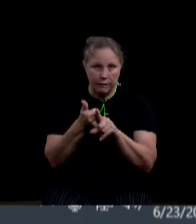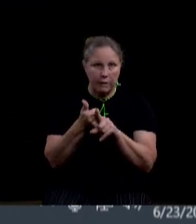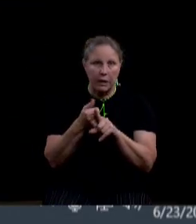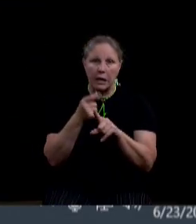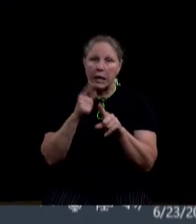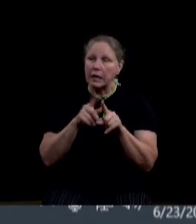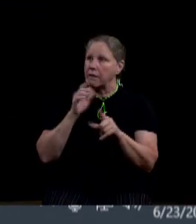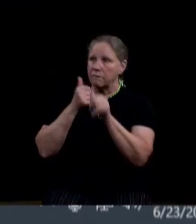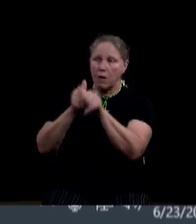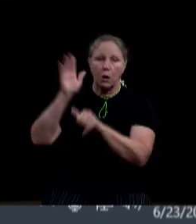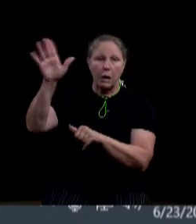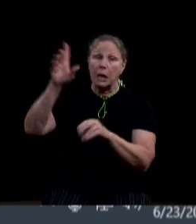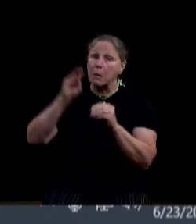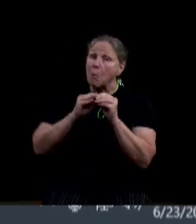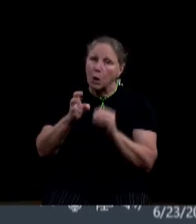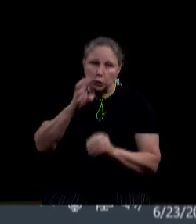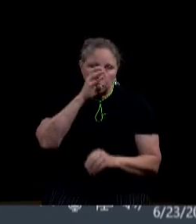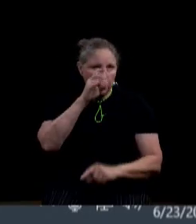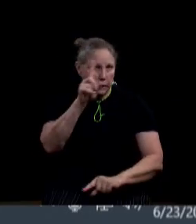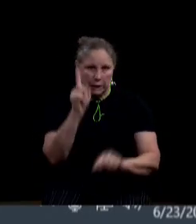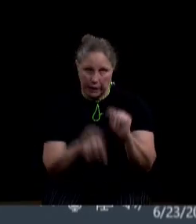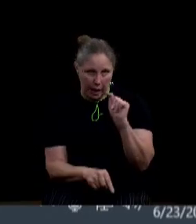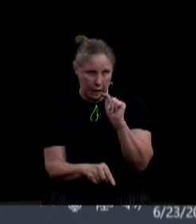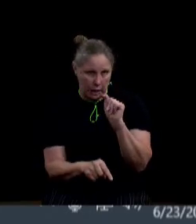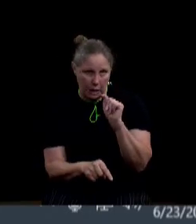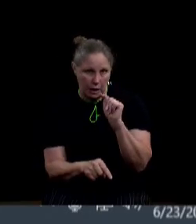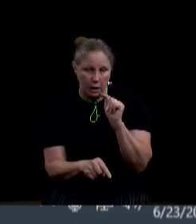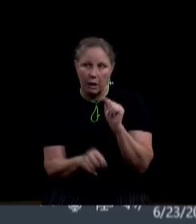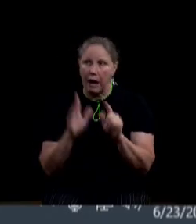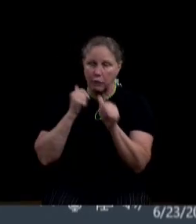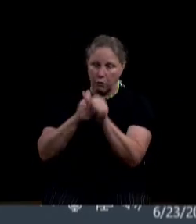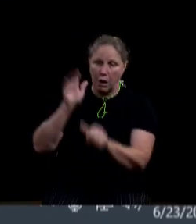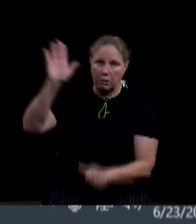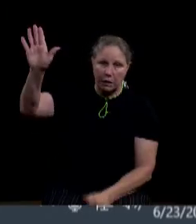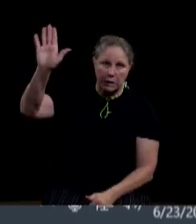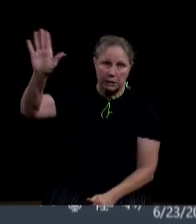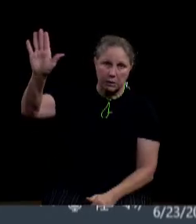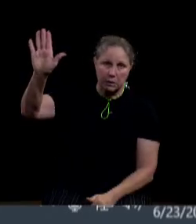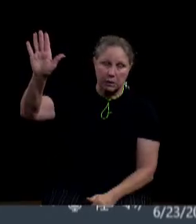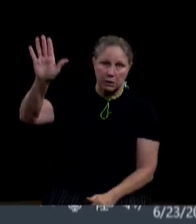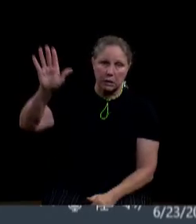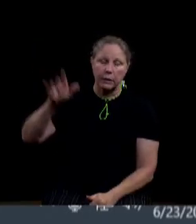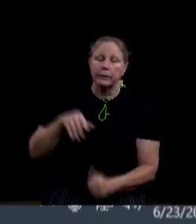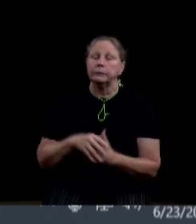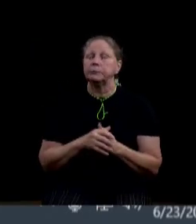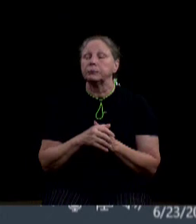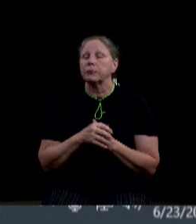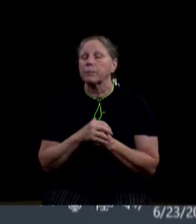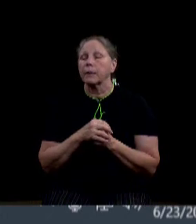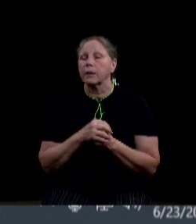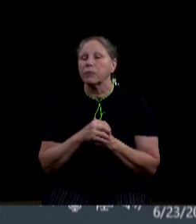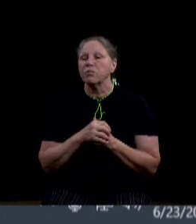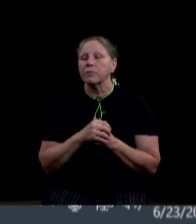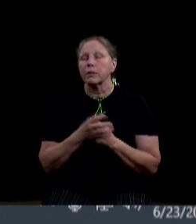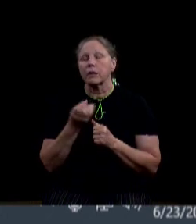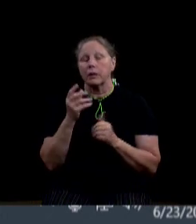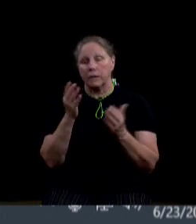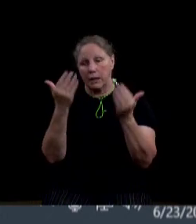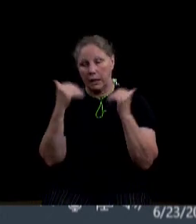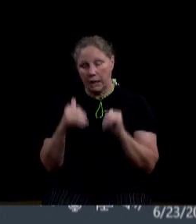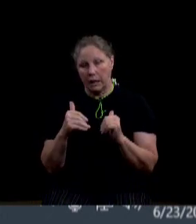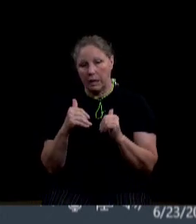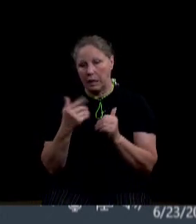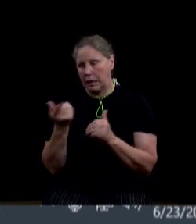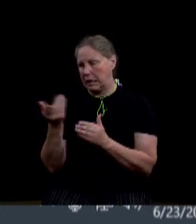orders or they wouldn't be valid. Then in the middle of the week last week, he made a statement